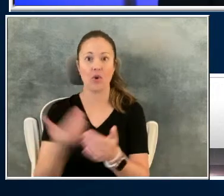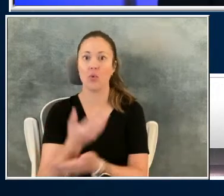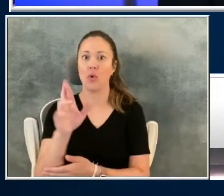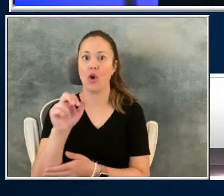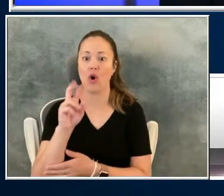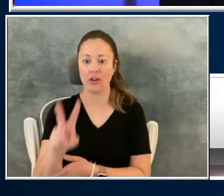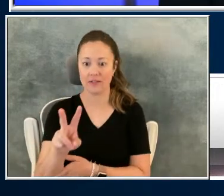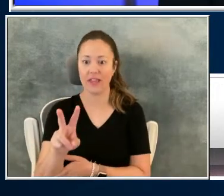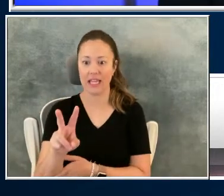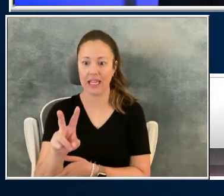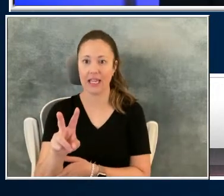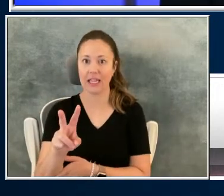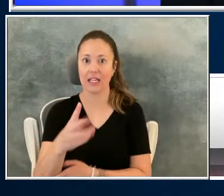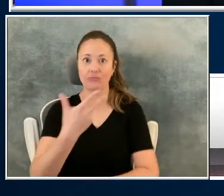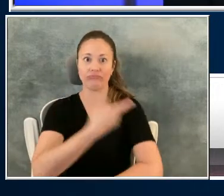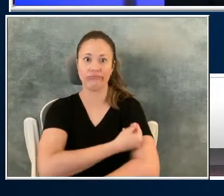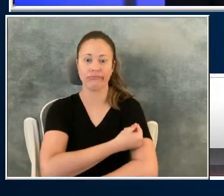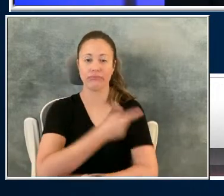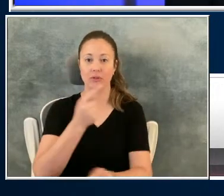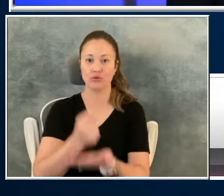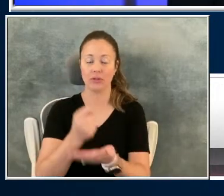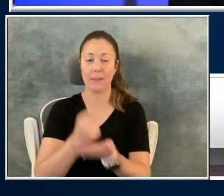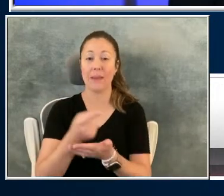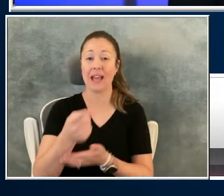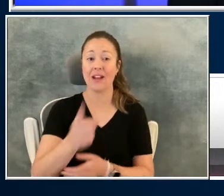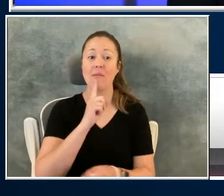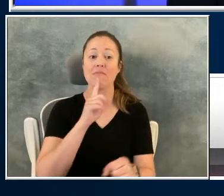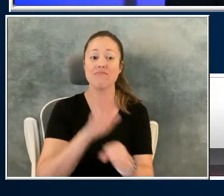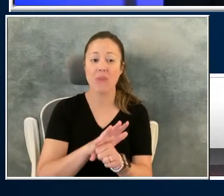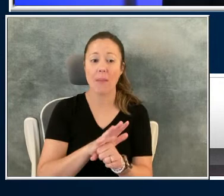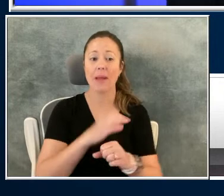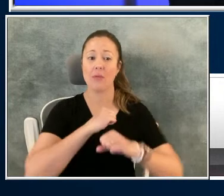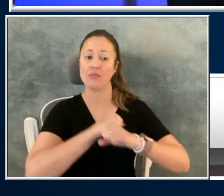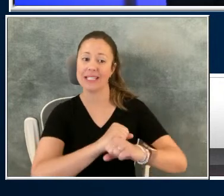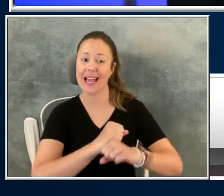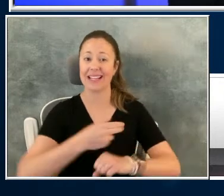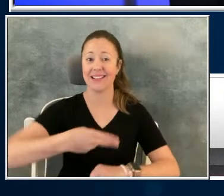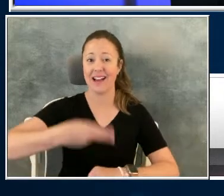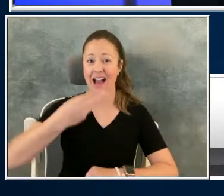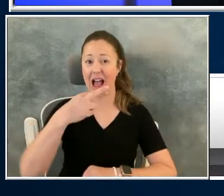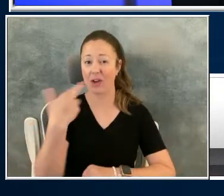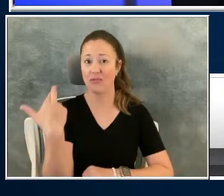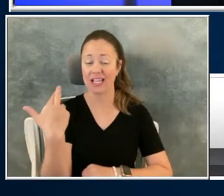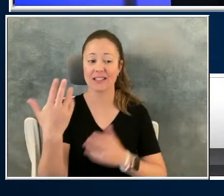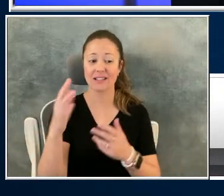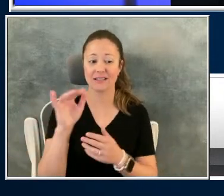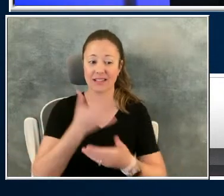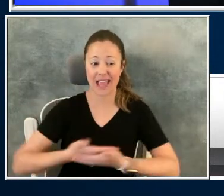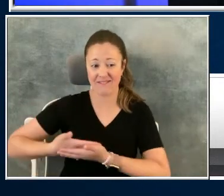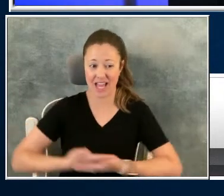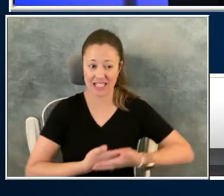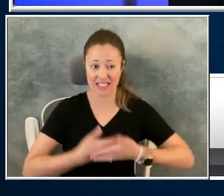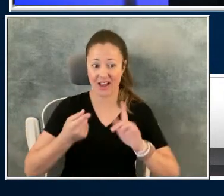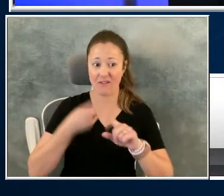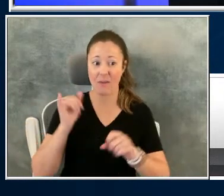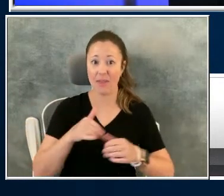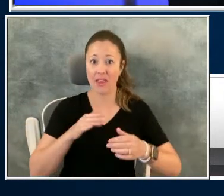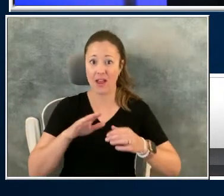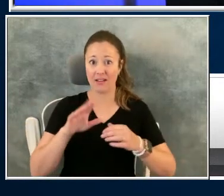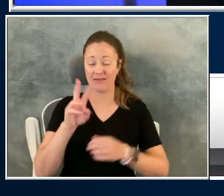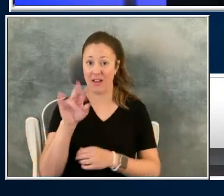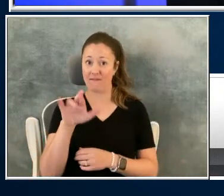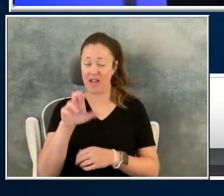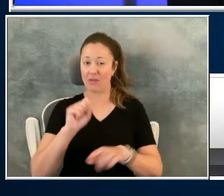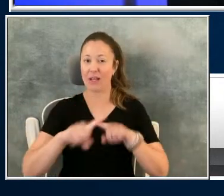antibody shot promises to protect high-risk infants from the virus, but a lot of pediatricians are saying that it has been hard to find this shot. We